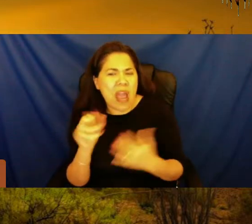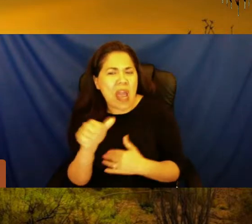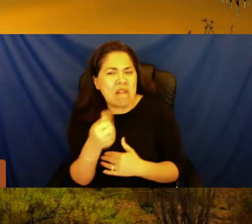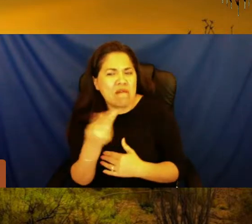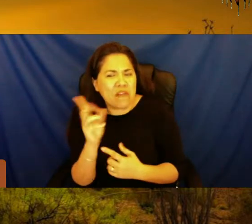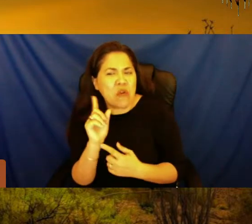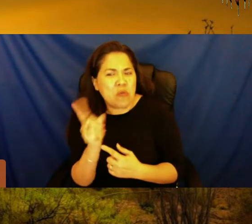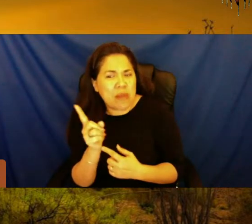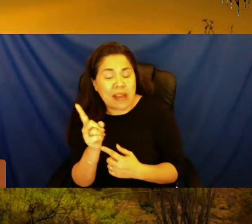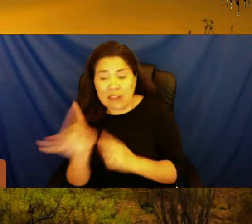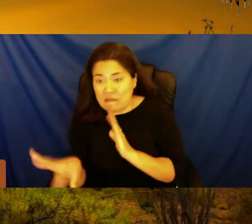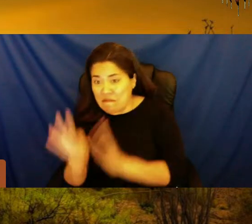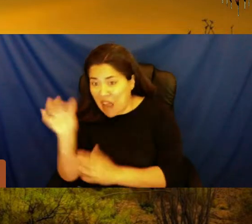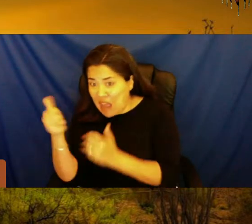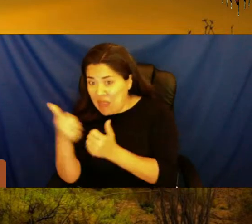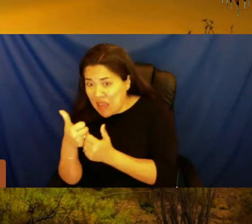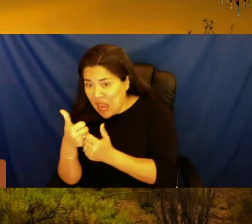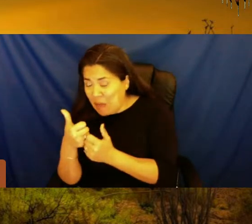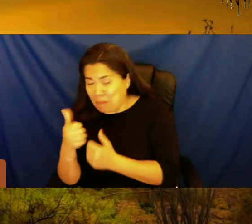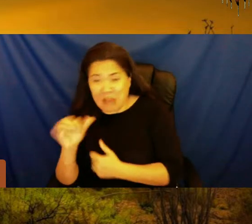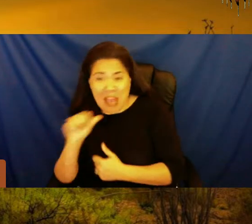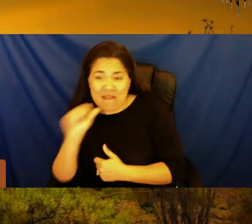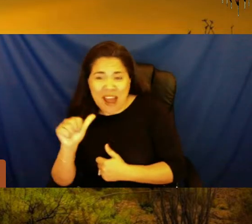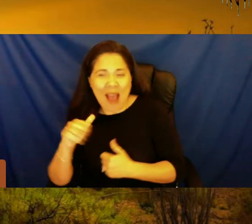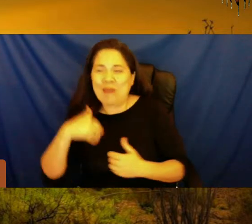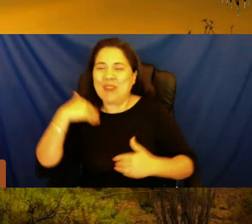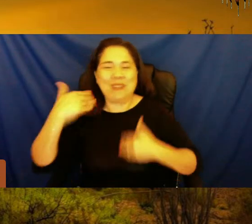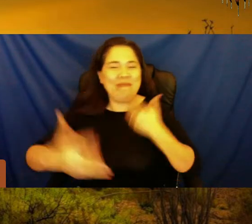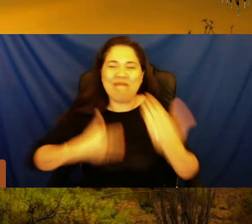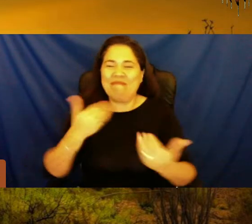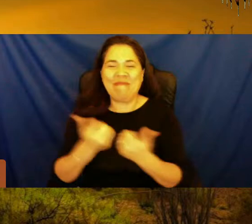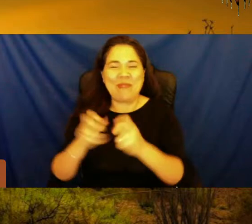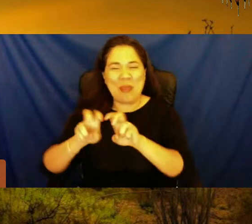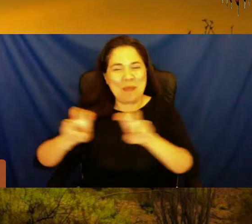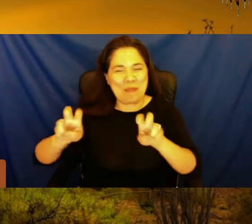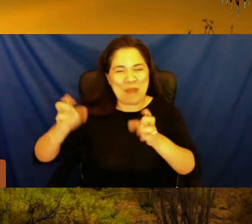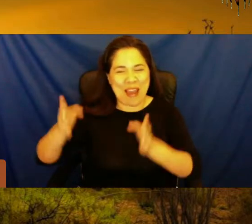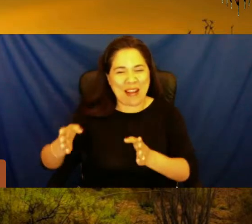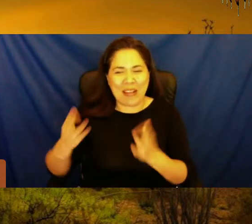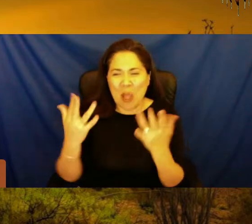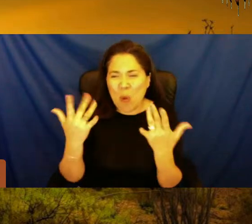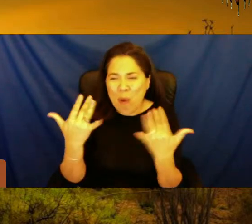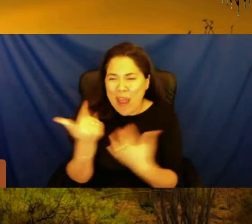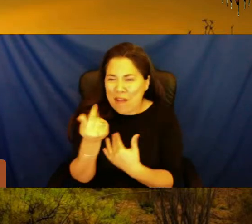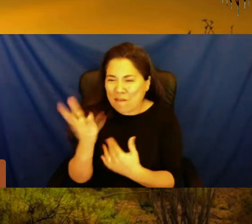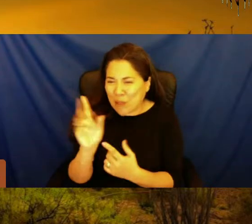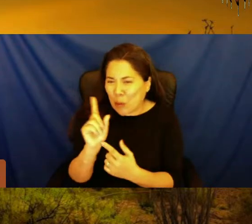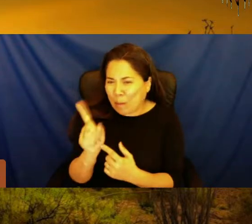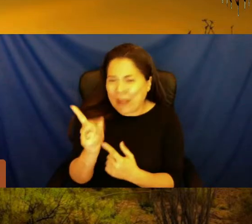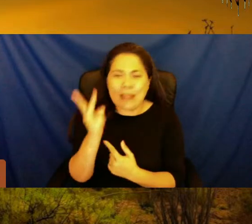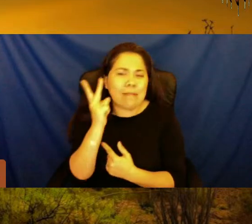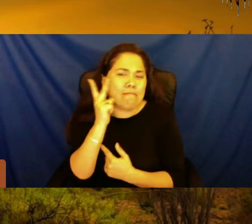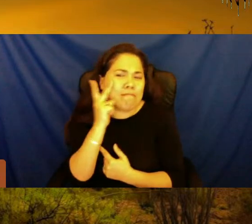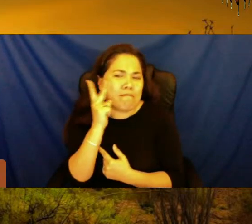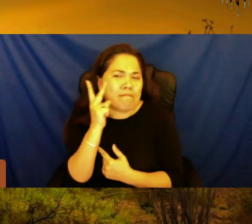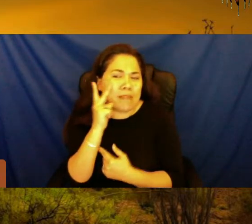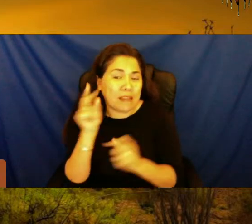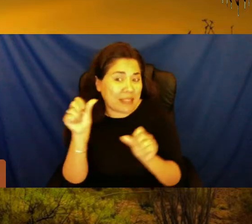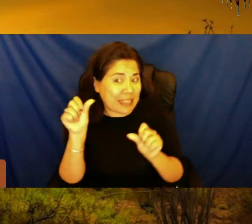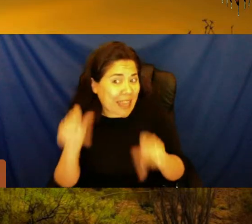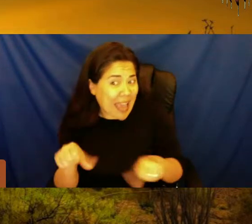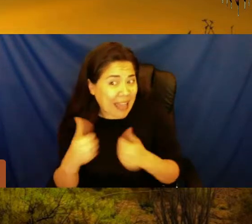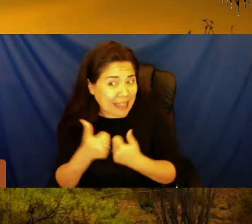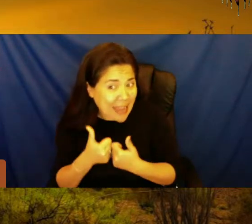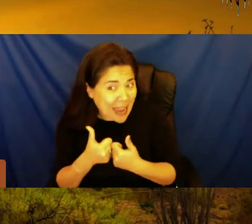can find it. If not, then we'll just go ahead and get started with the panel. So let's just wait a couple more minutes and see if we